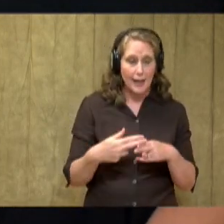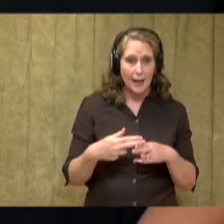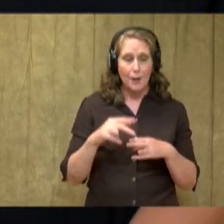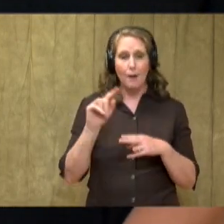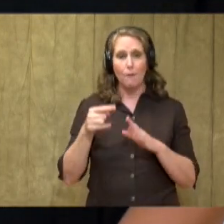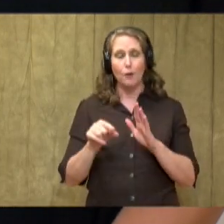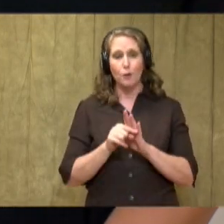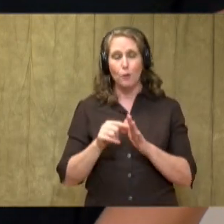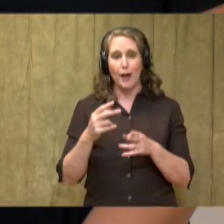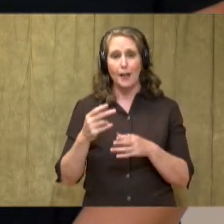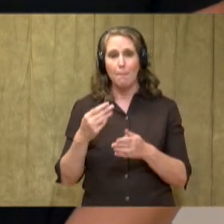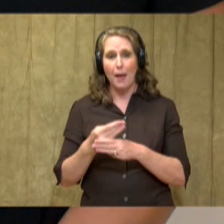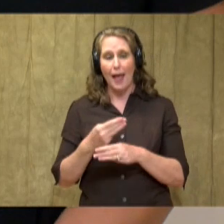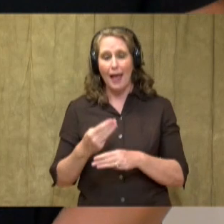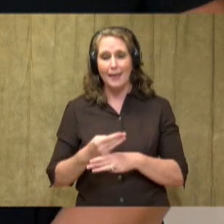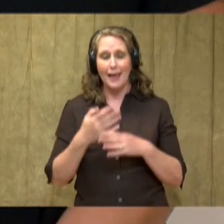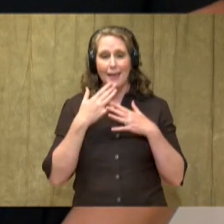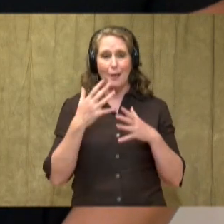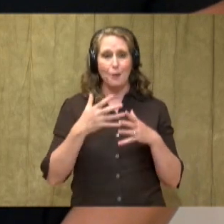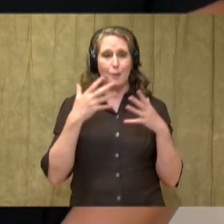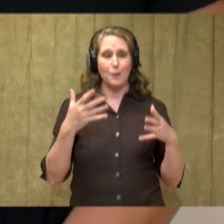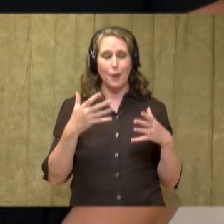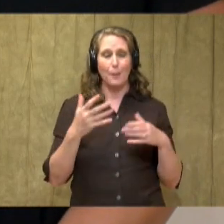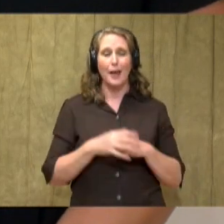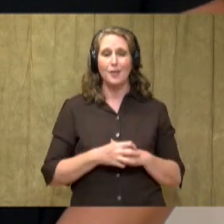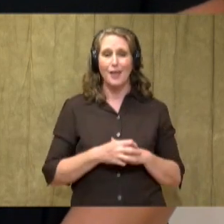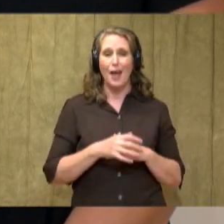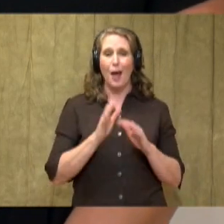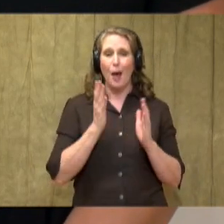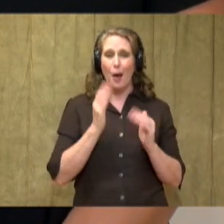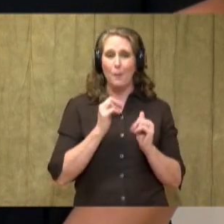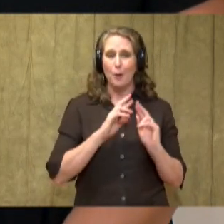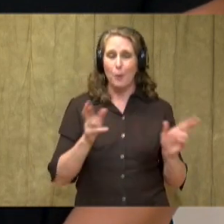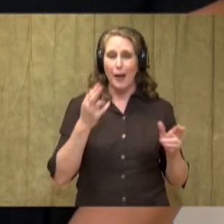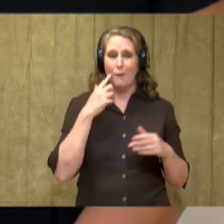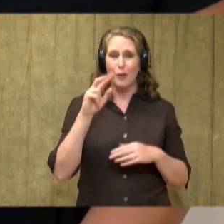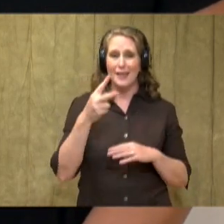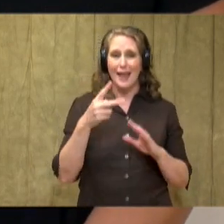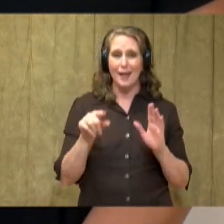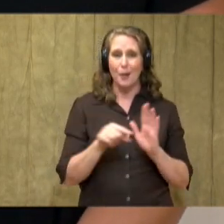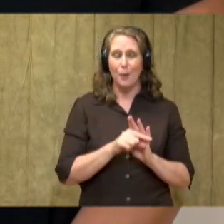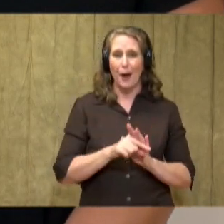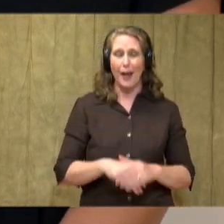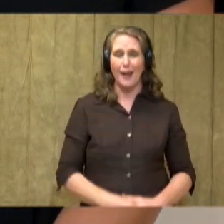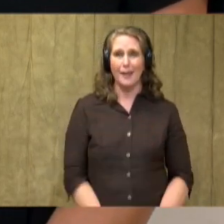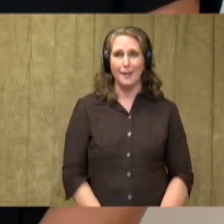and first grade math. Thank you so much, boys and girls, and I hope you're ready to start second grade.